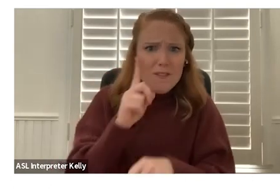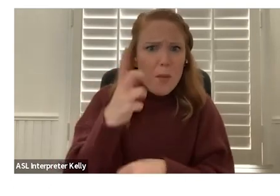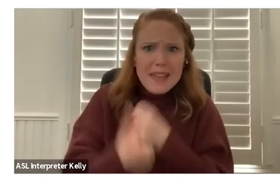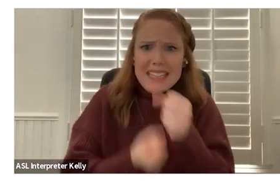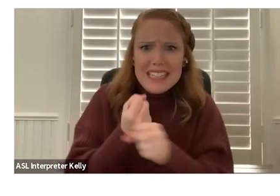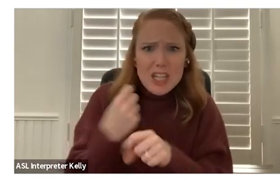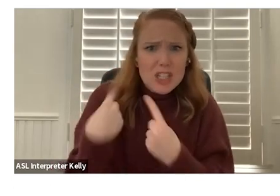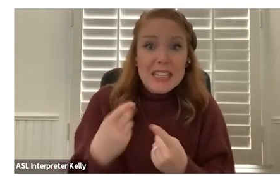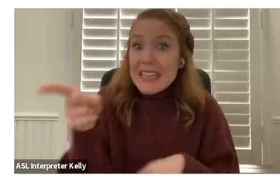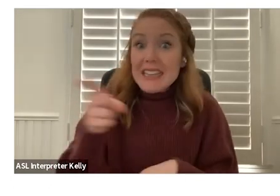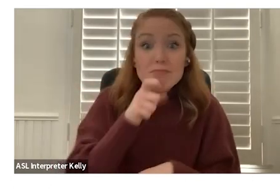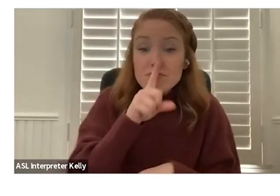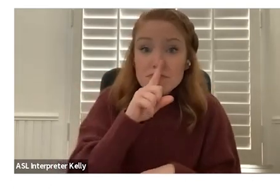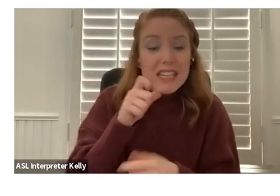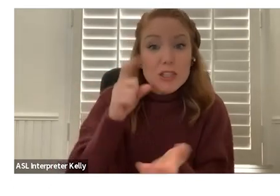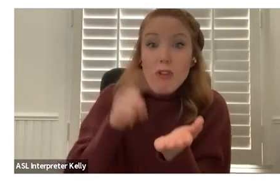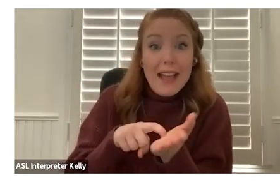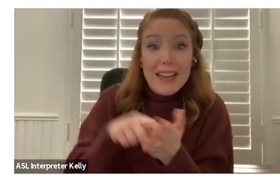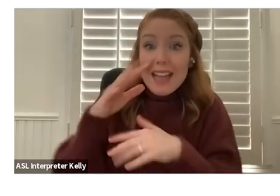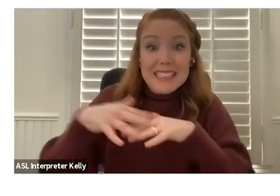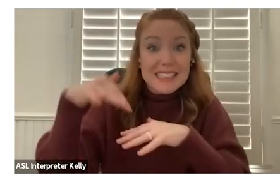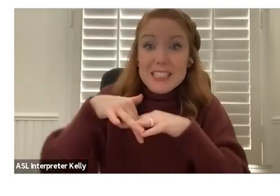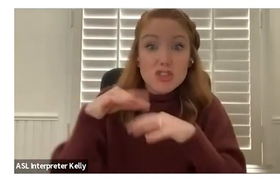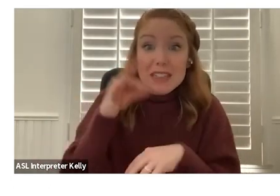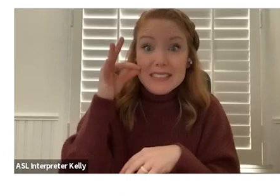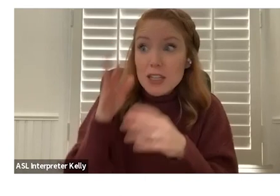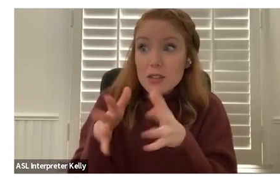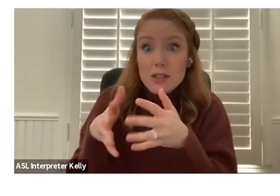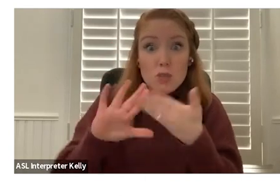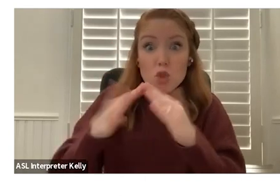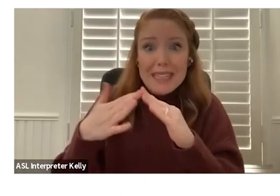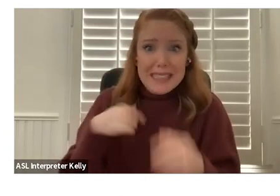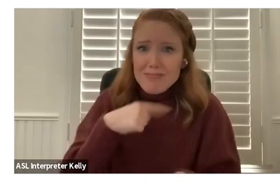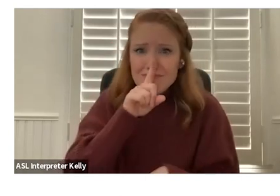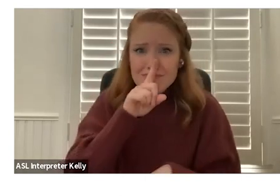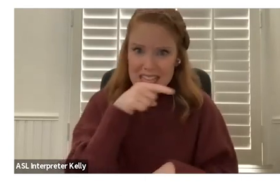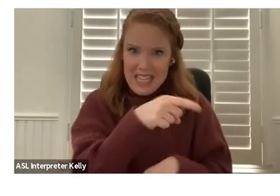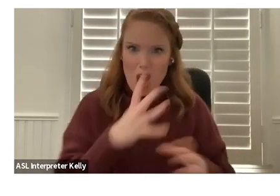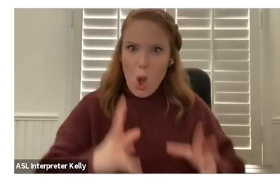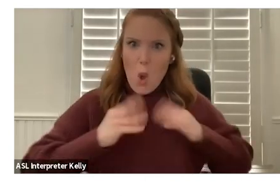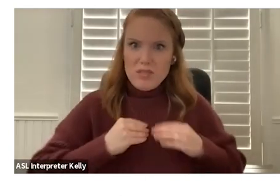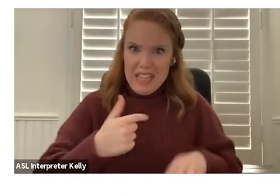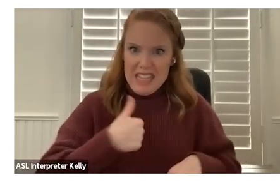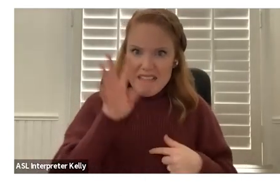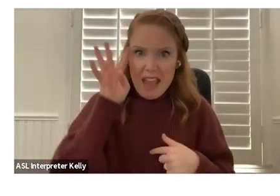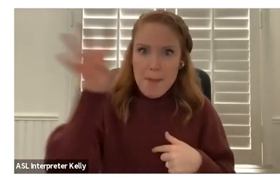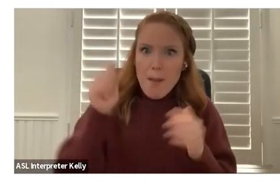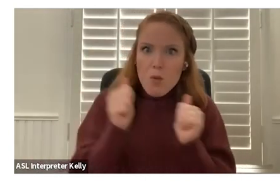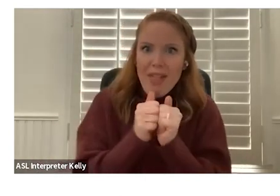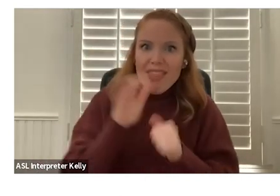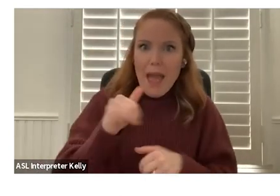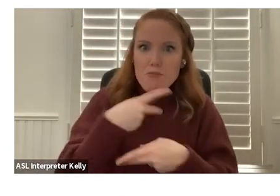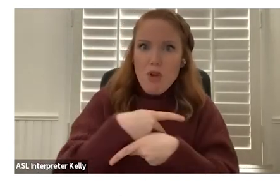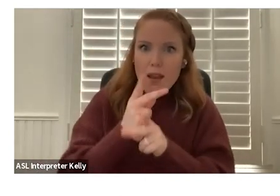one appropriation of indigenous knowledge and the discrediting of those indigenous communities because